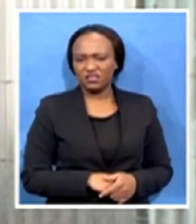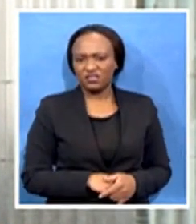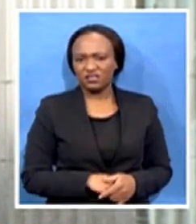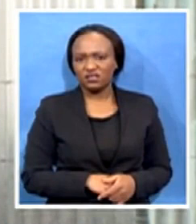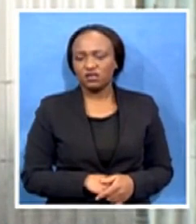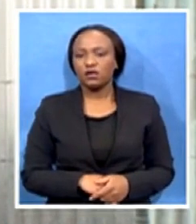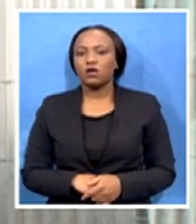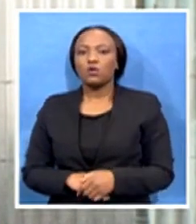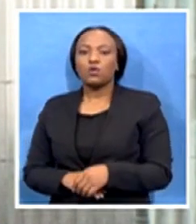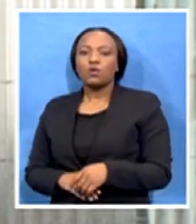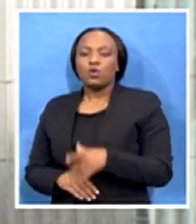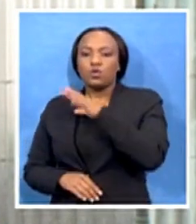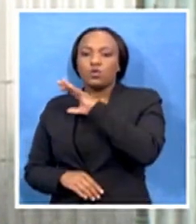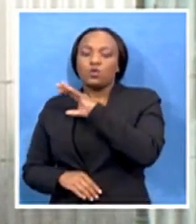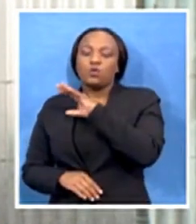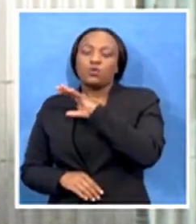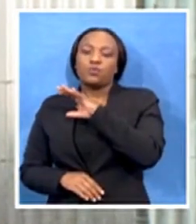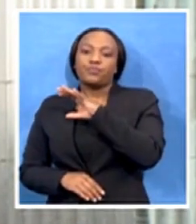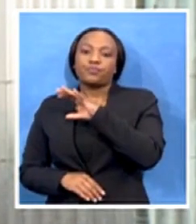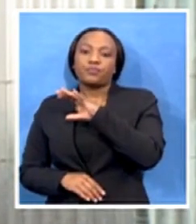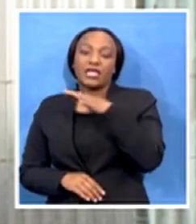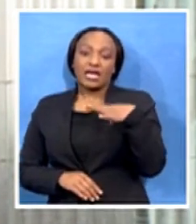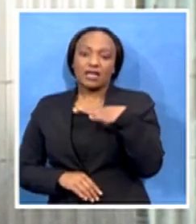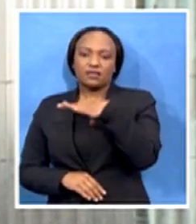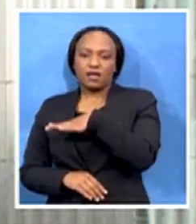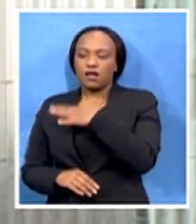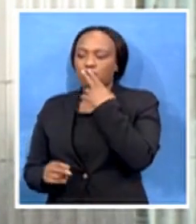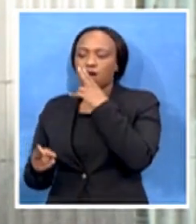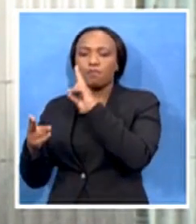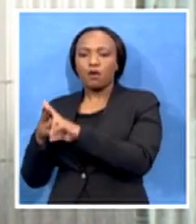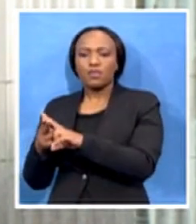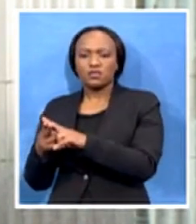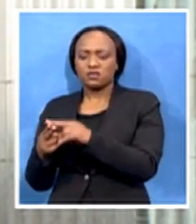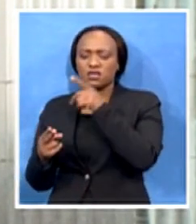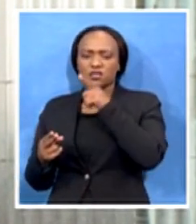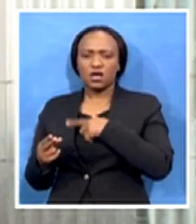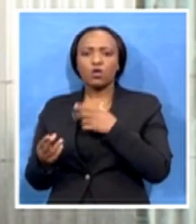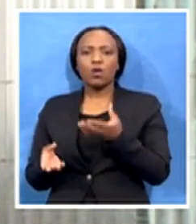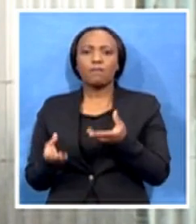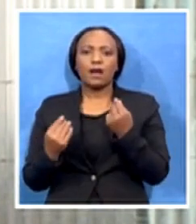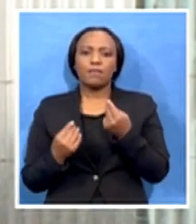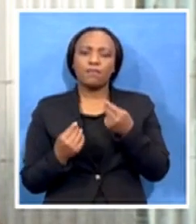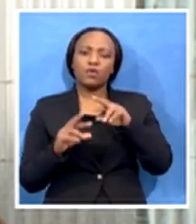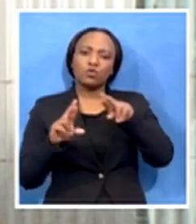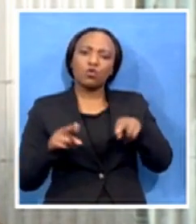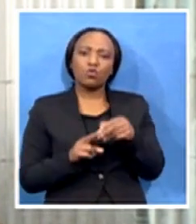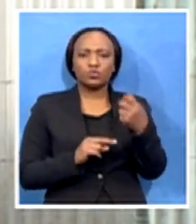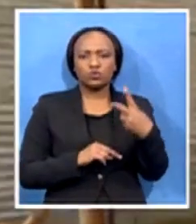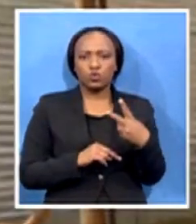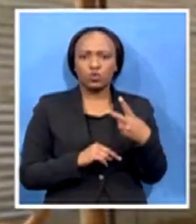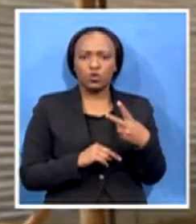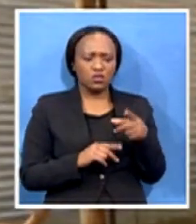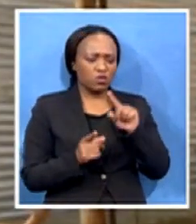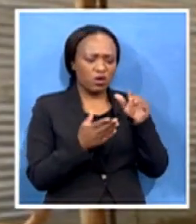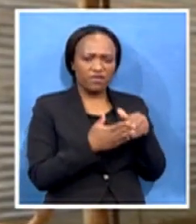2 rooms. But when we arrived here, we didn't get that. We get only 1 room, and we are surprised of